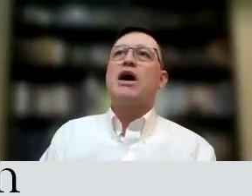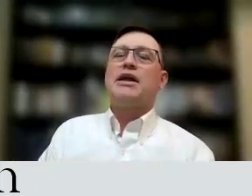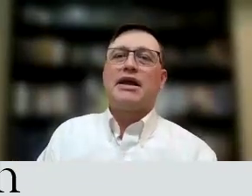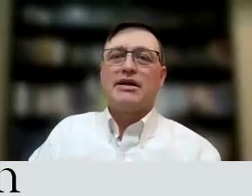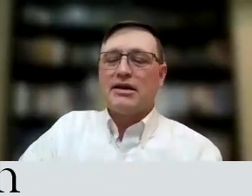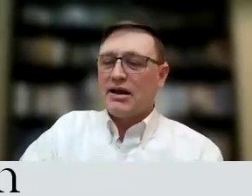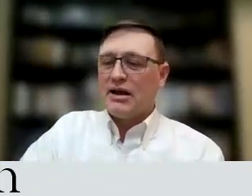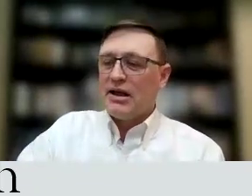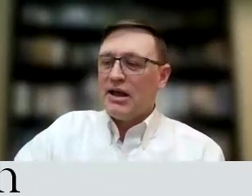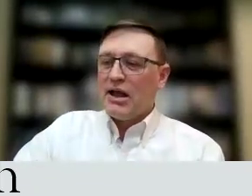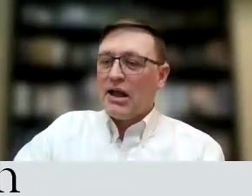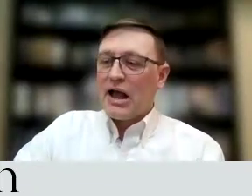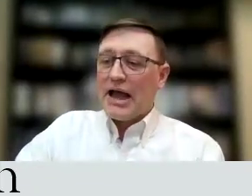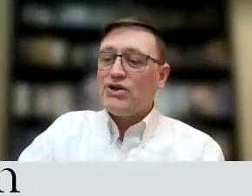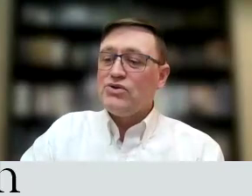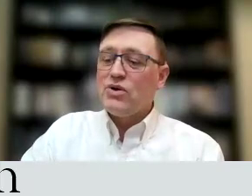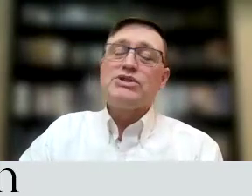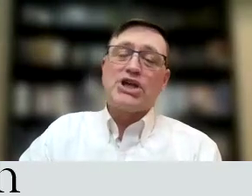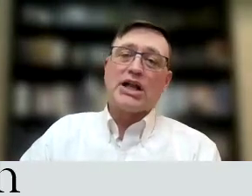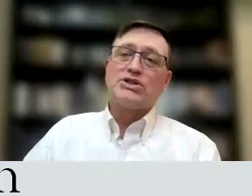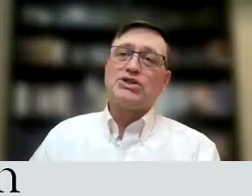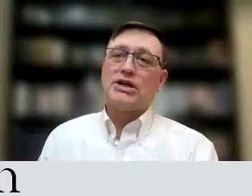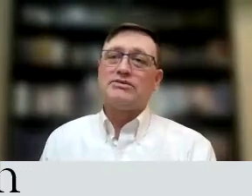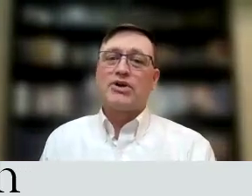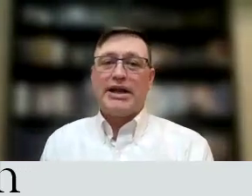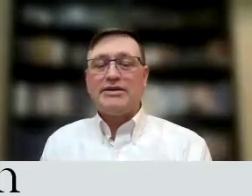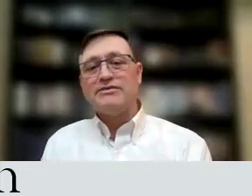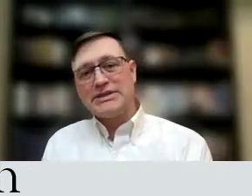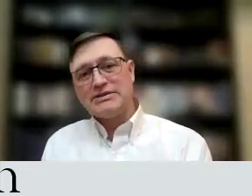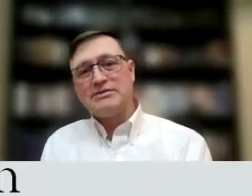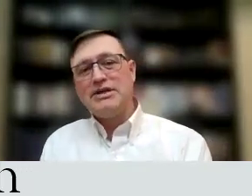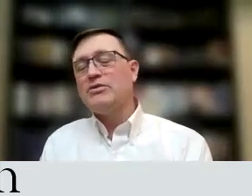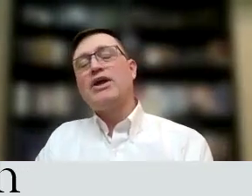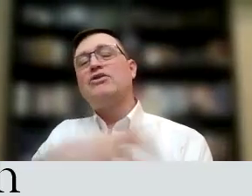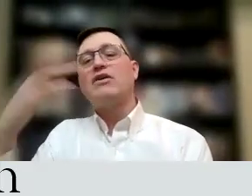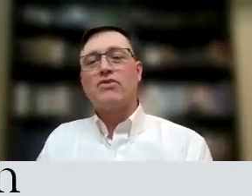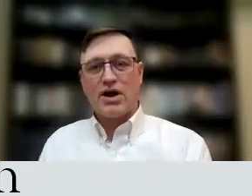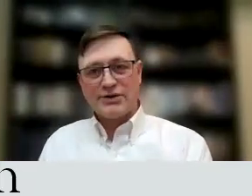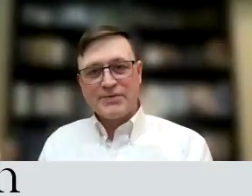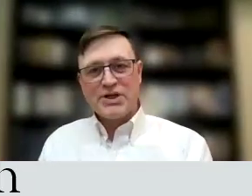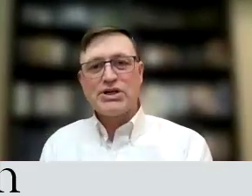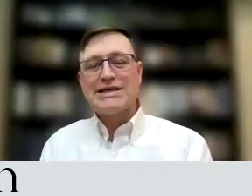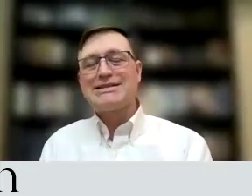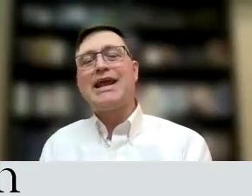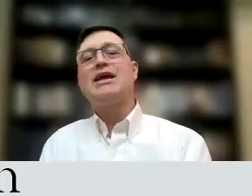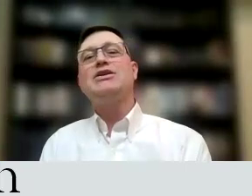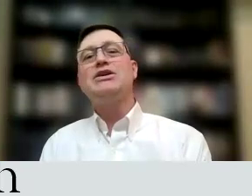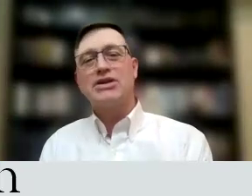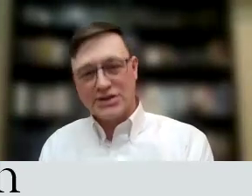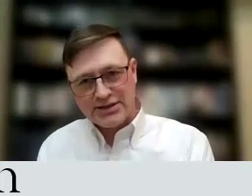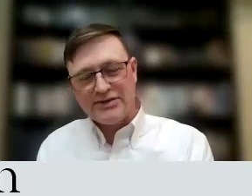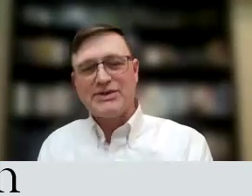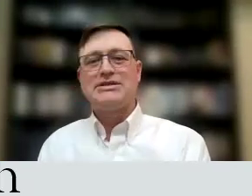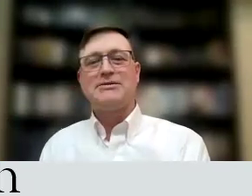that in mind. And I do know the challenge of trying to convince even my grandfather. It took us